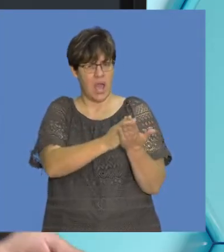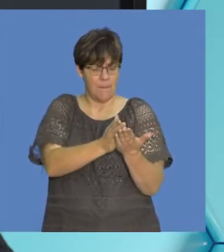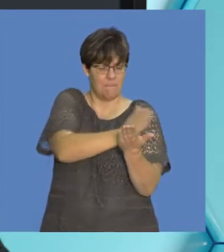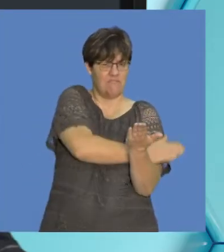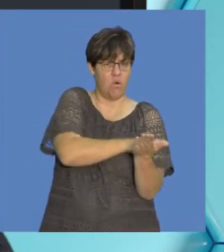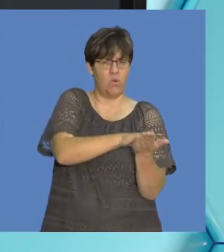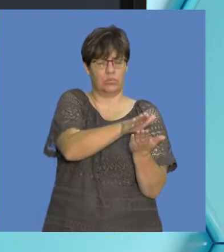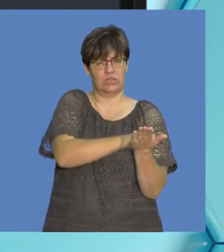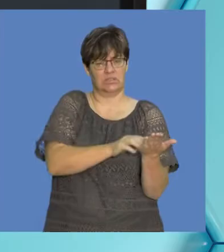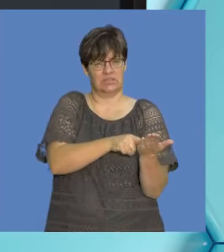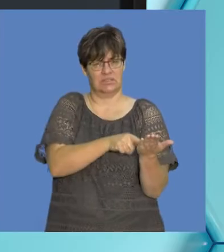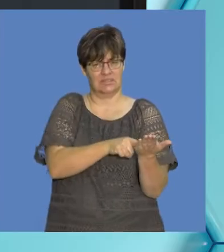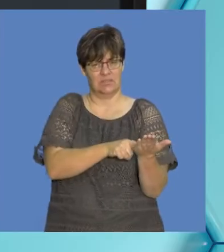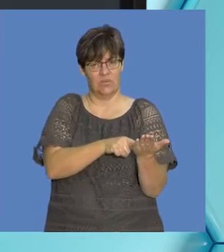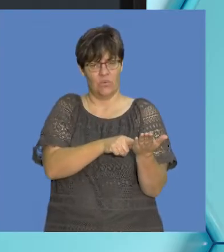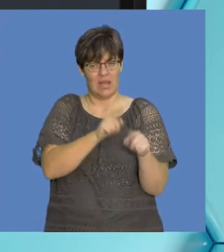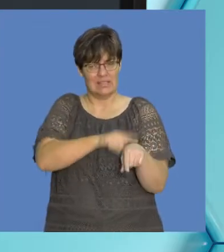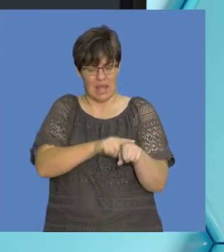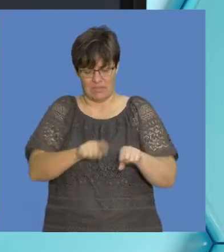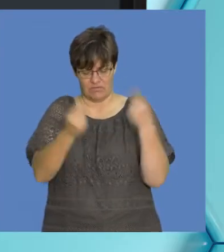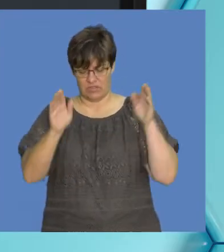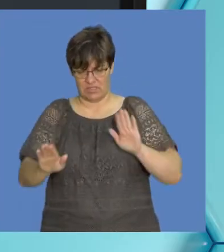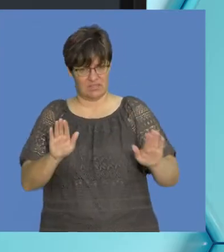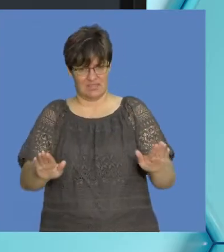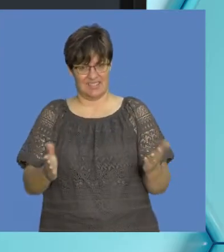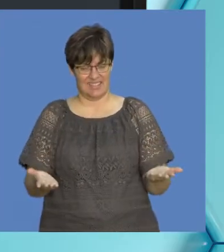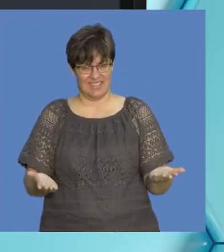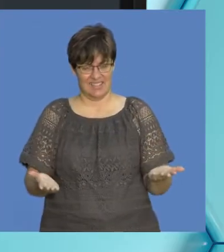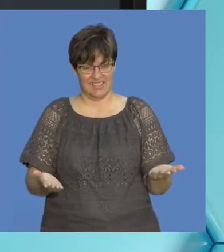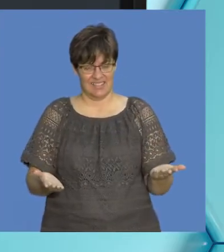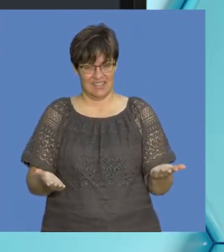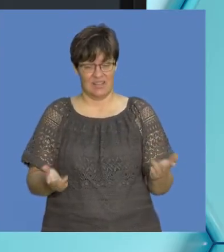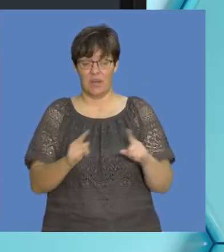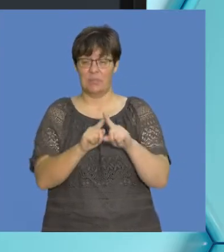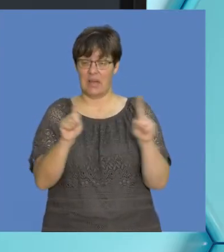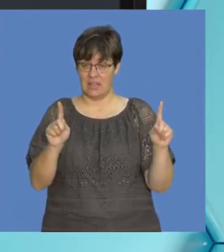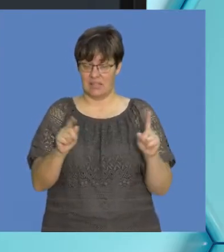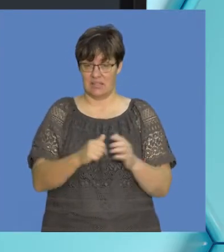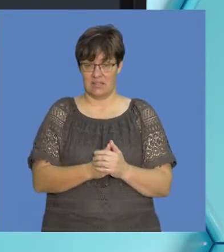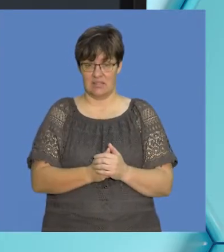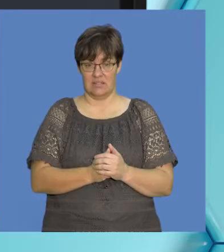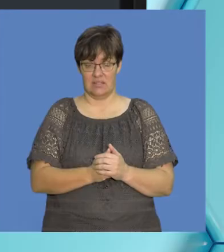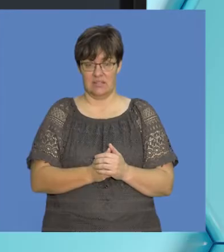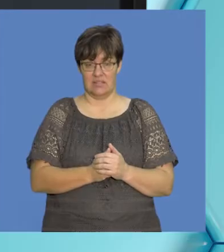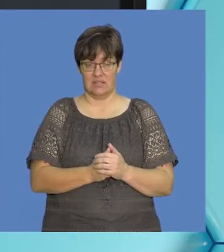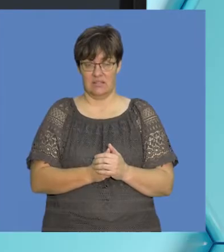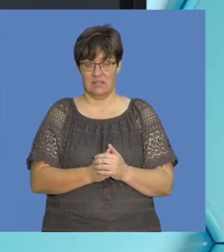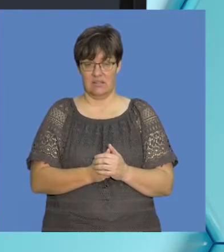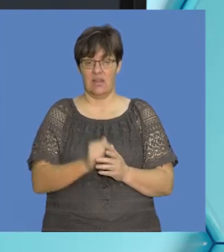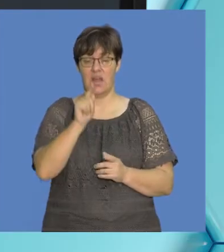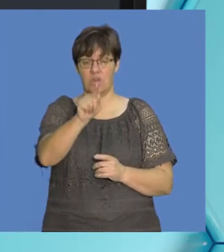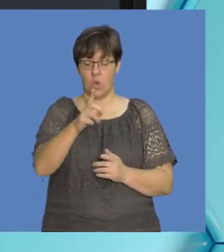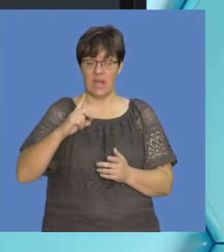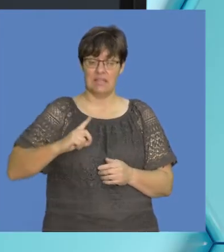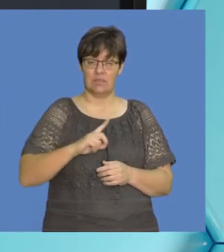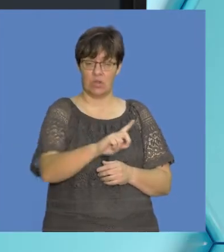bank statement because of a timing difference, nothing else. However, if you have made a